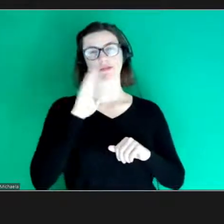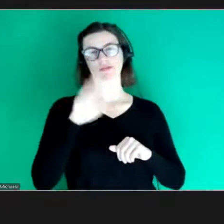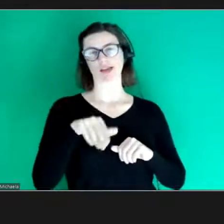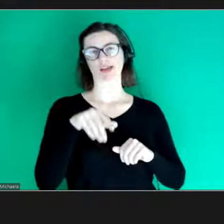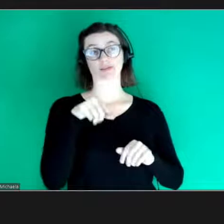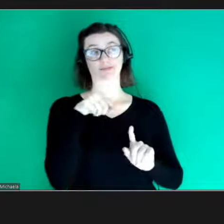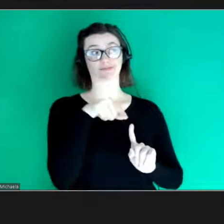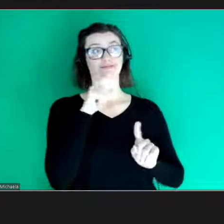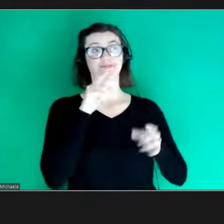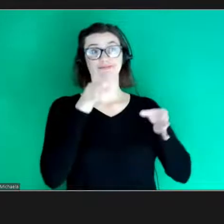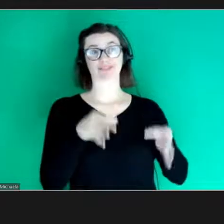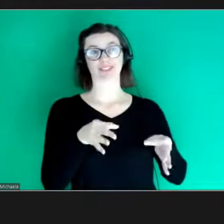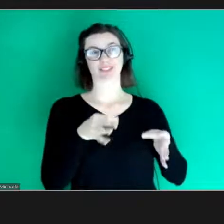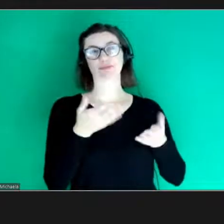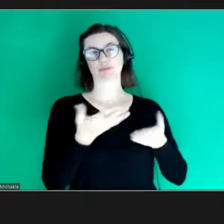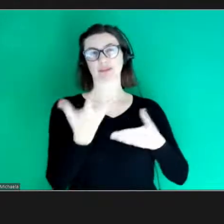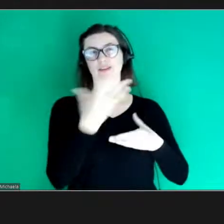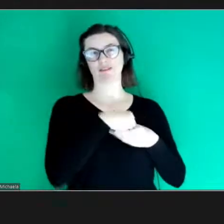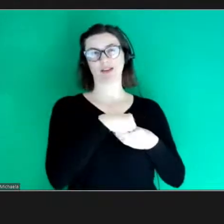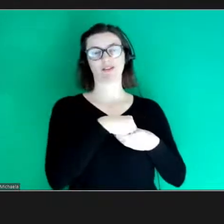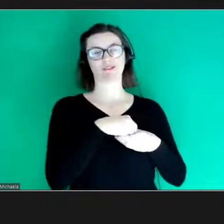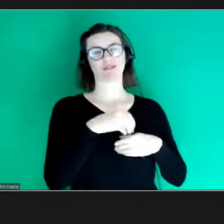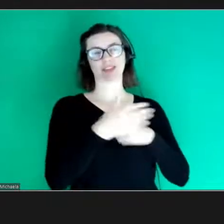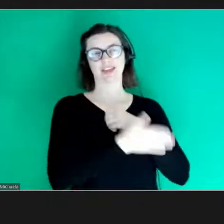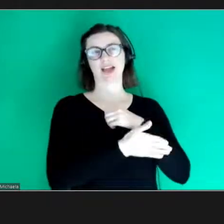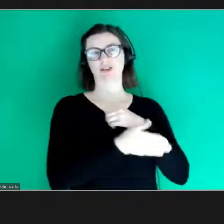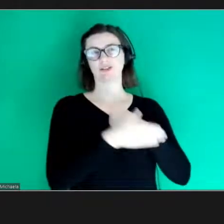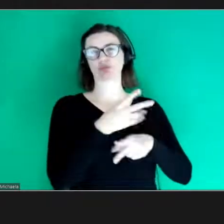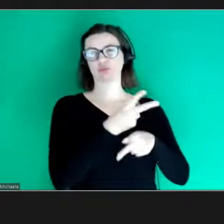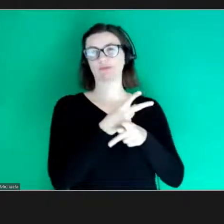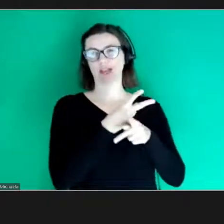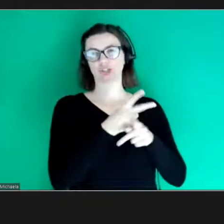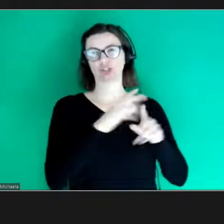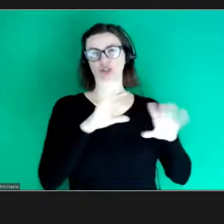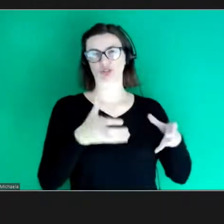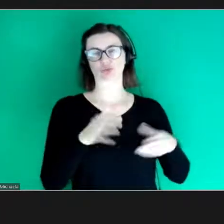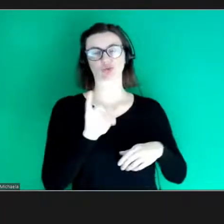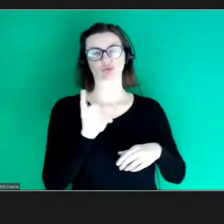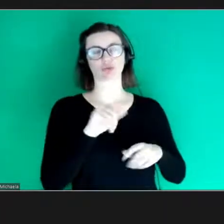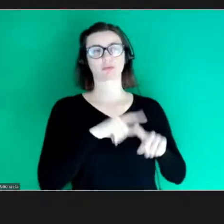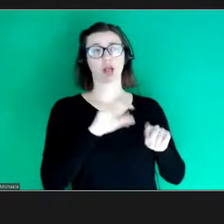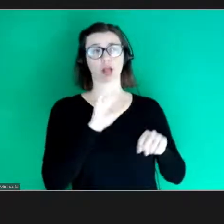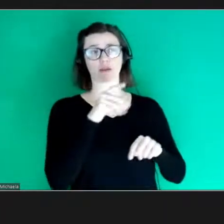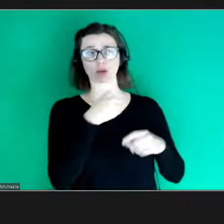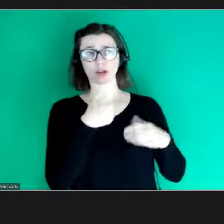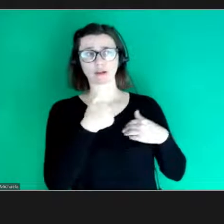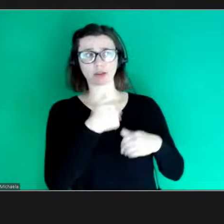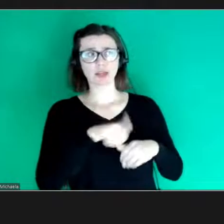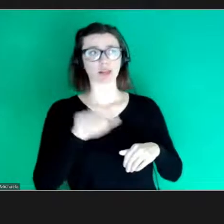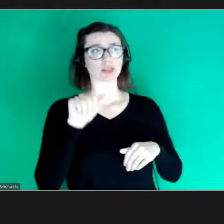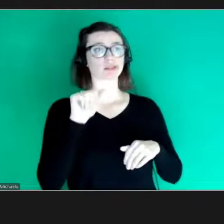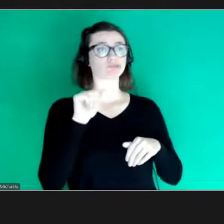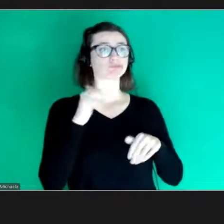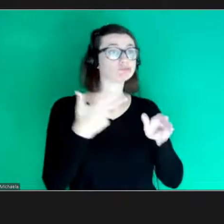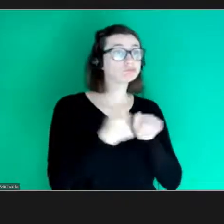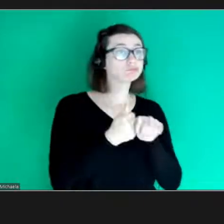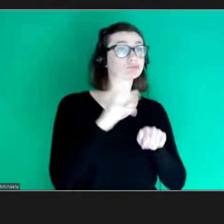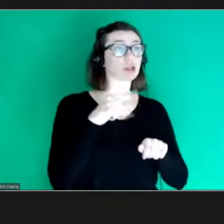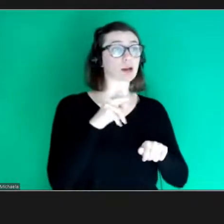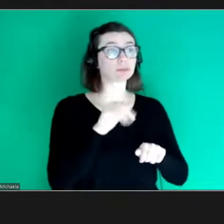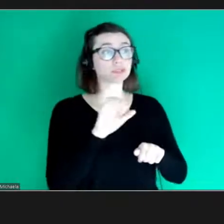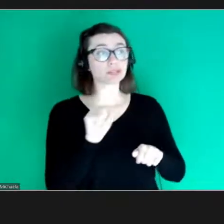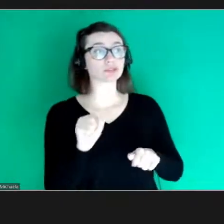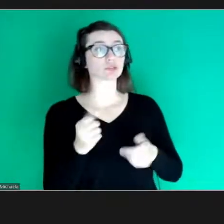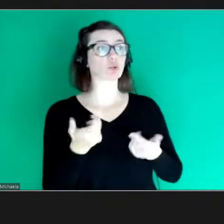county supervisors as well, but whether or not you had any kind of updates or insights into sort of